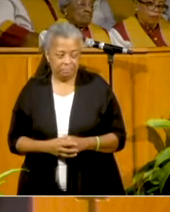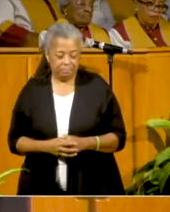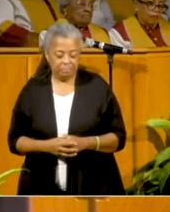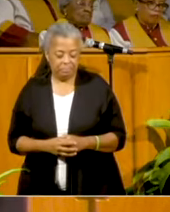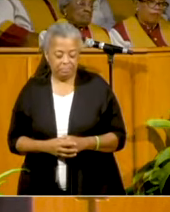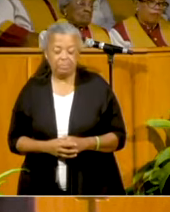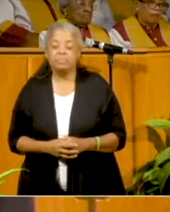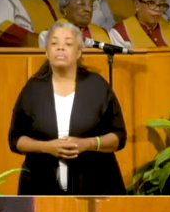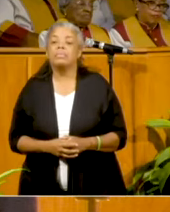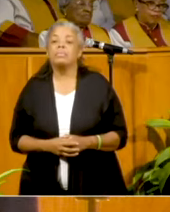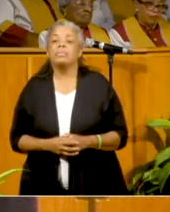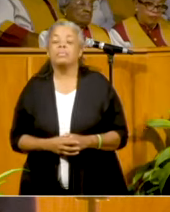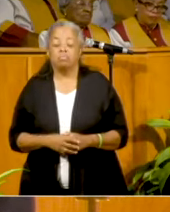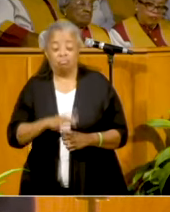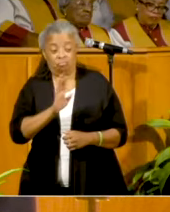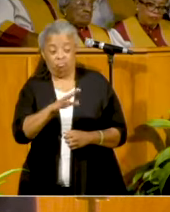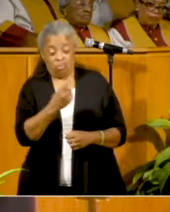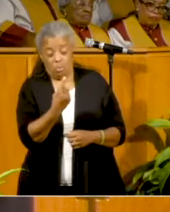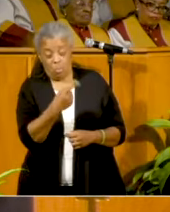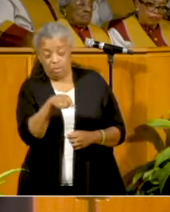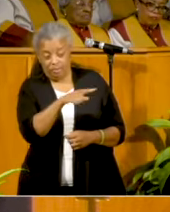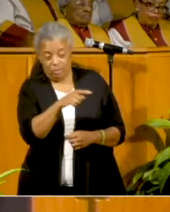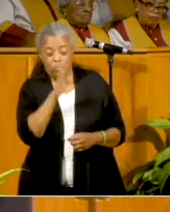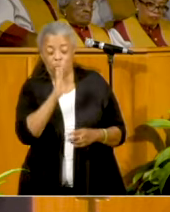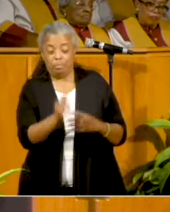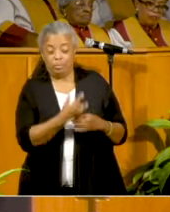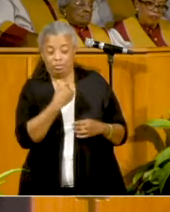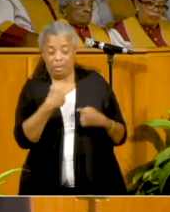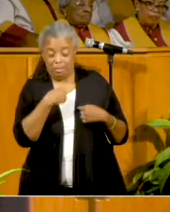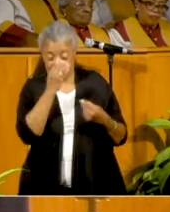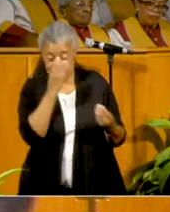One of you is going to betray me.